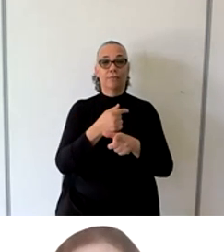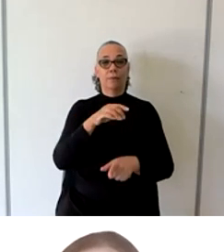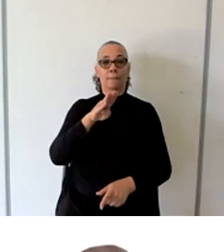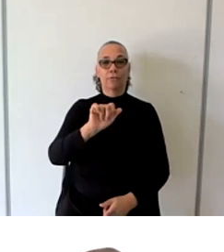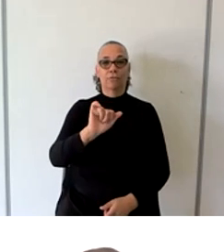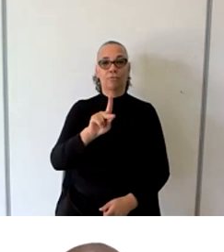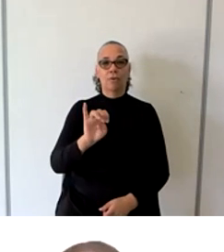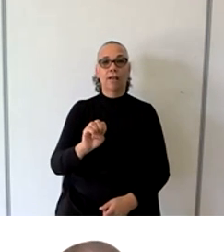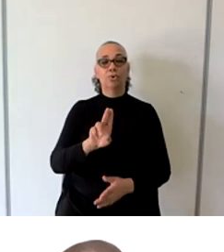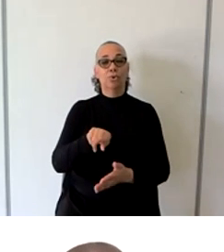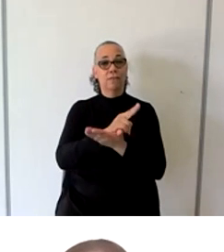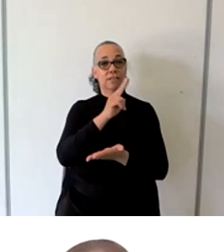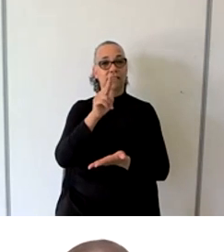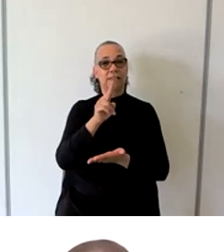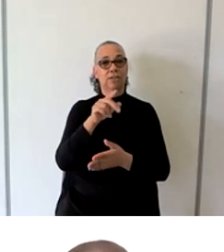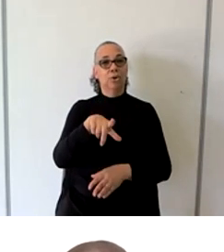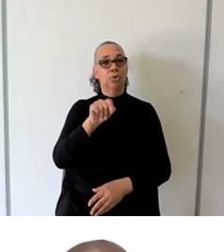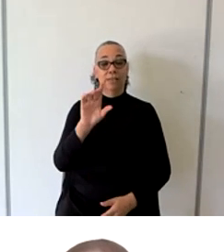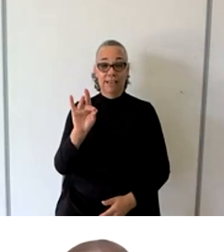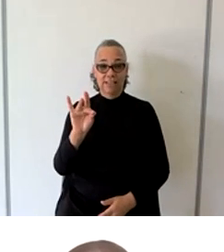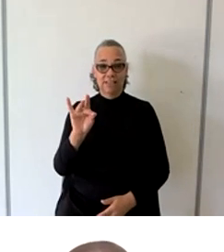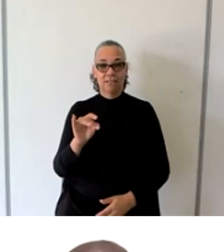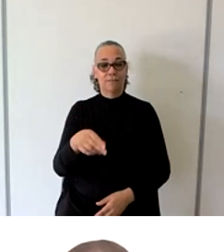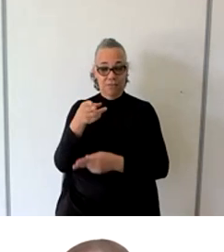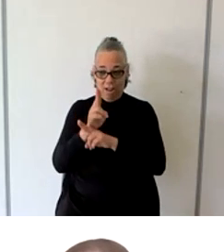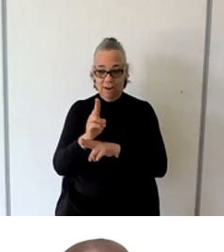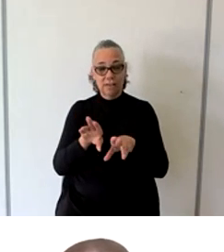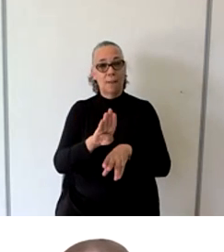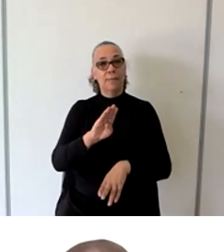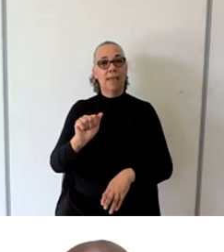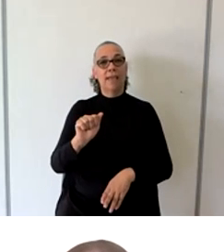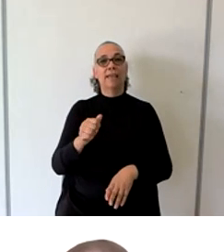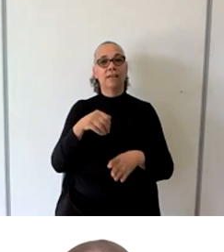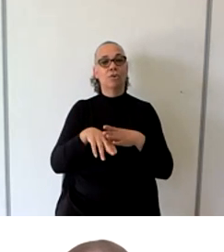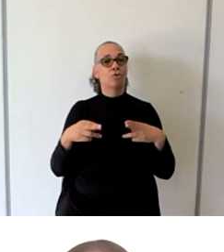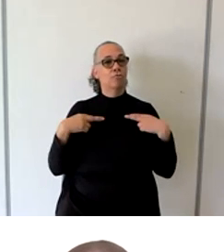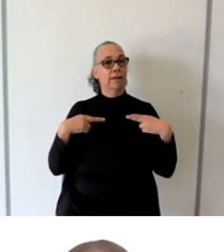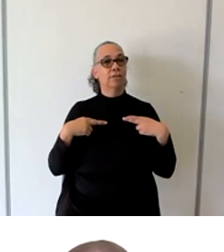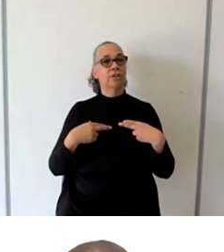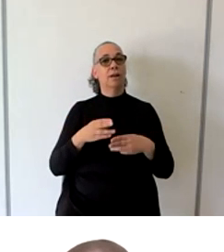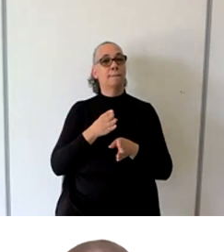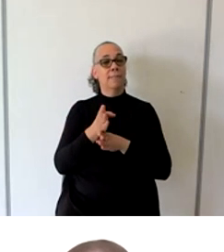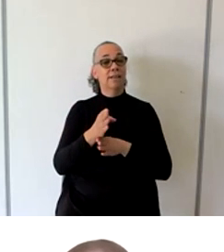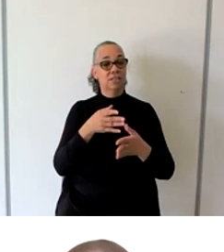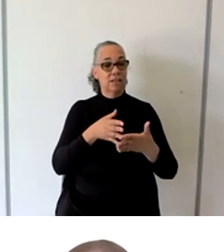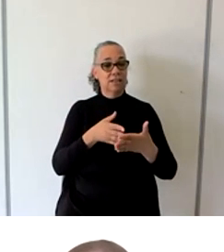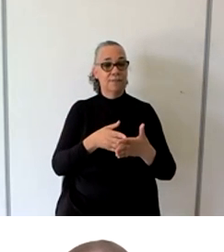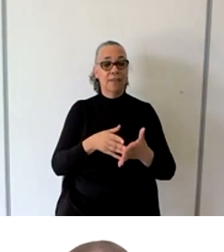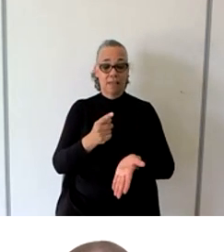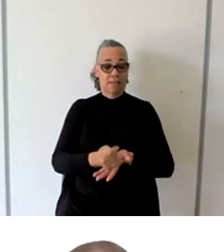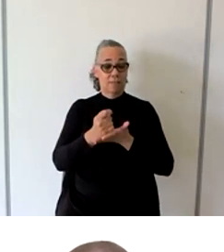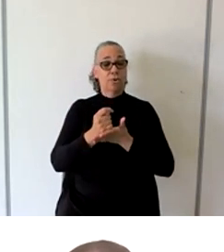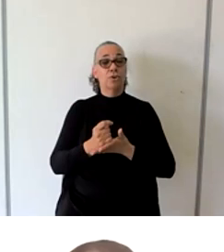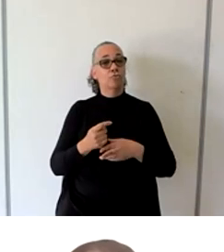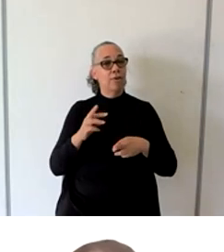in 2018 with an honors bachelor's degree in recreation and leisure studies focusing on therapeutic recreation. She